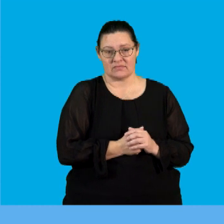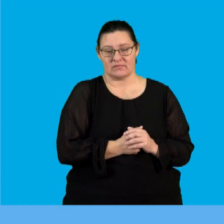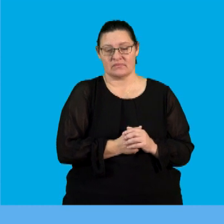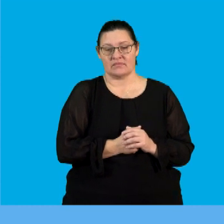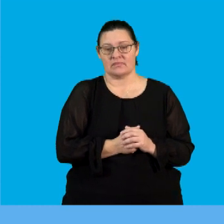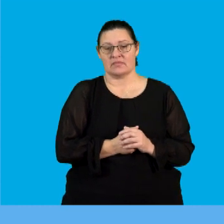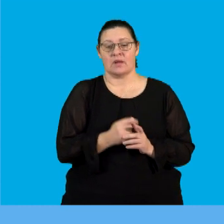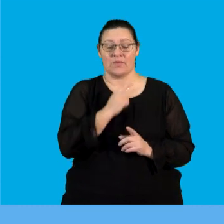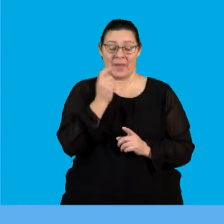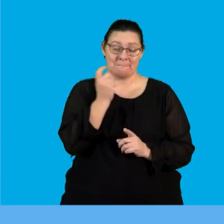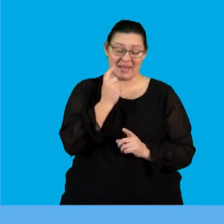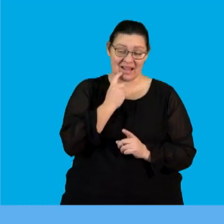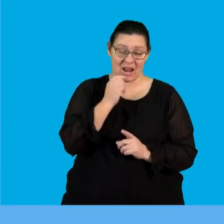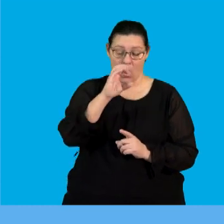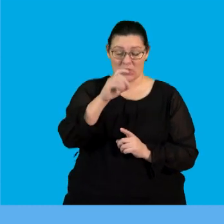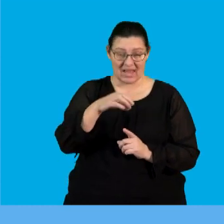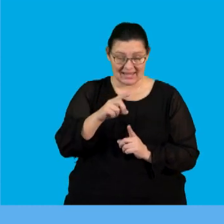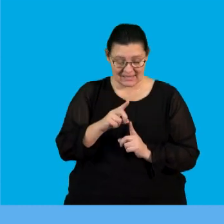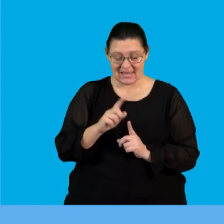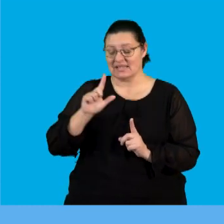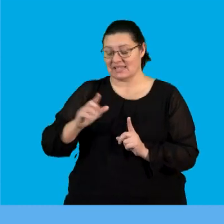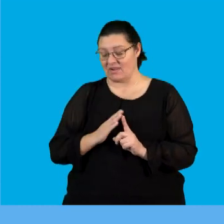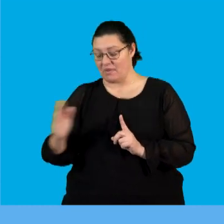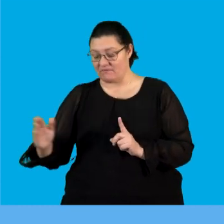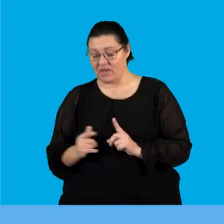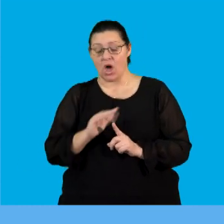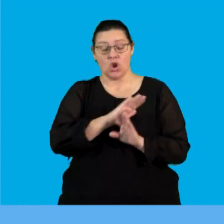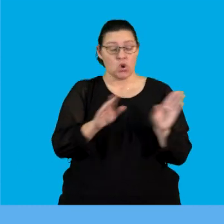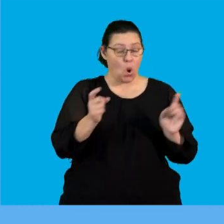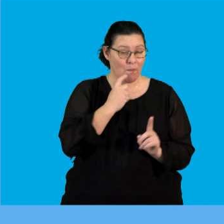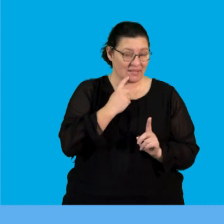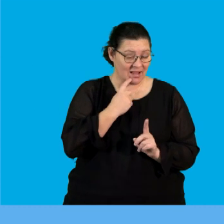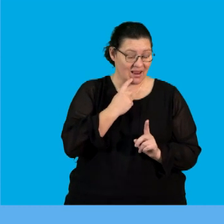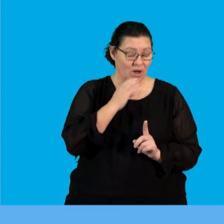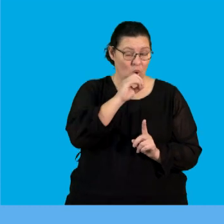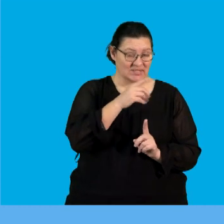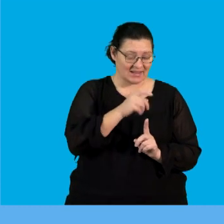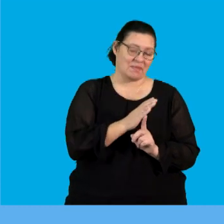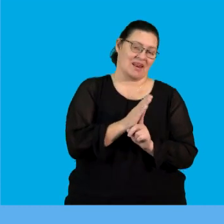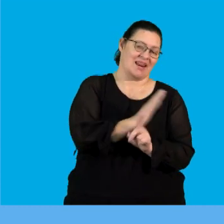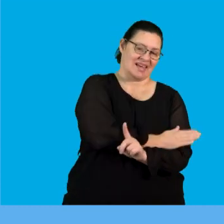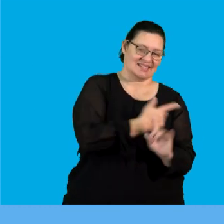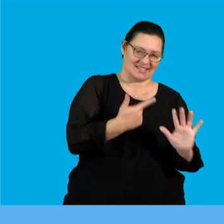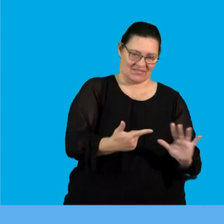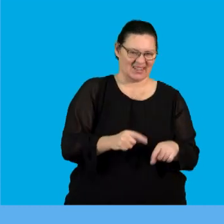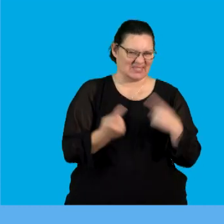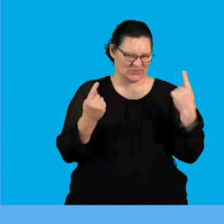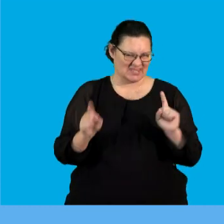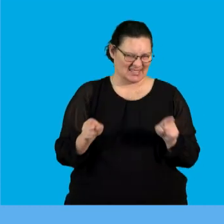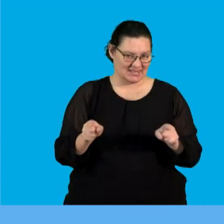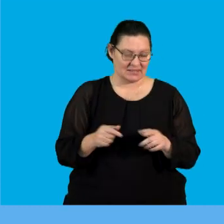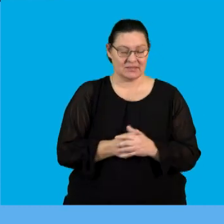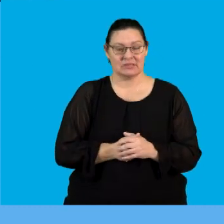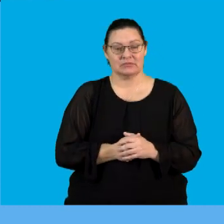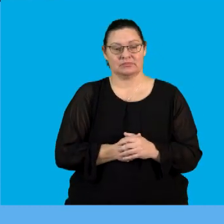than 7. With the metal oxides, their pH is above 7. With the non-metal oxide, the pH is less than 7.